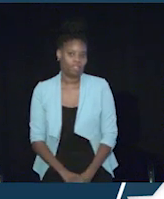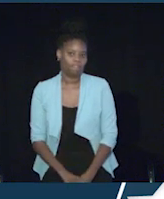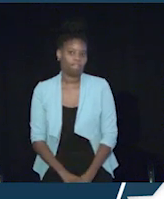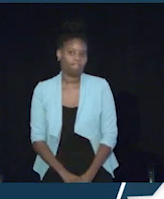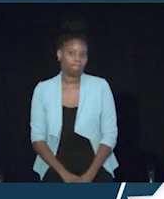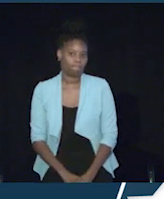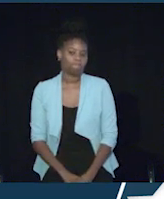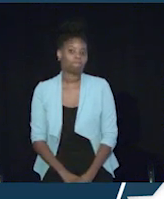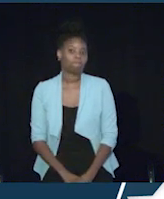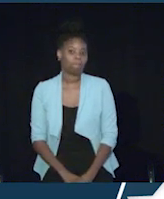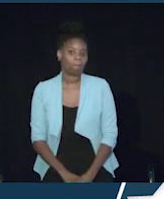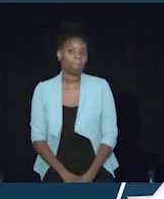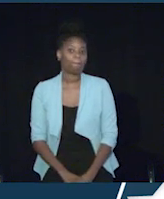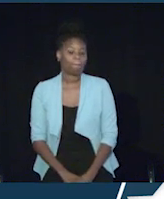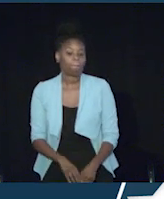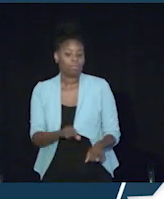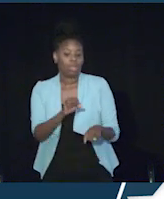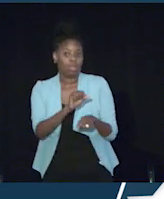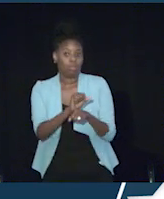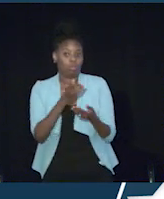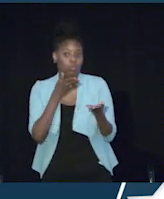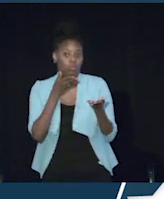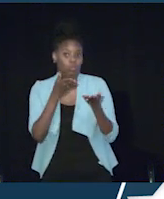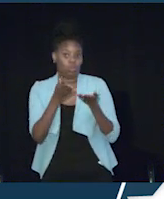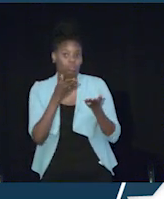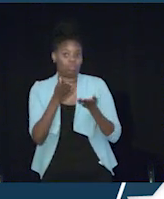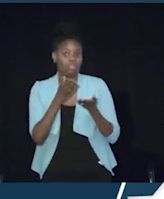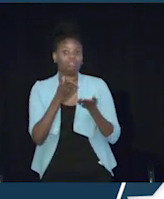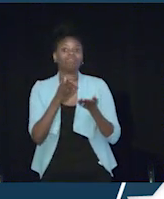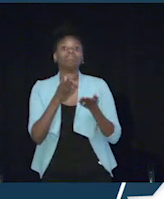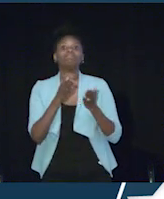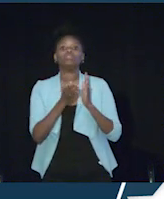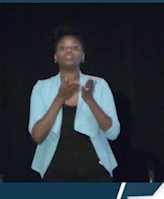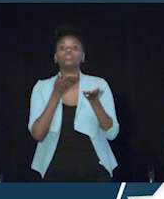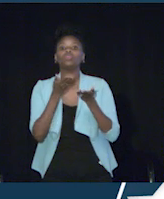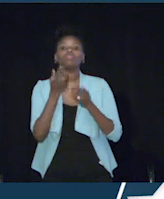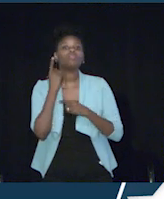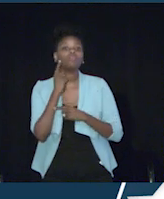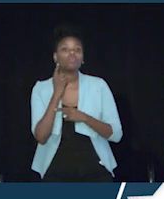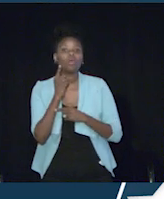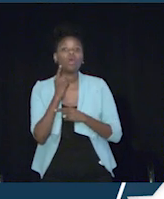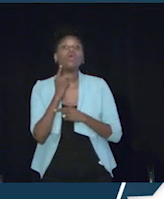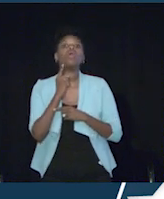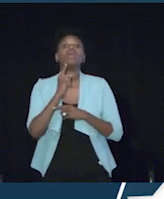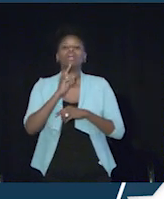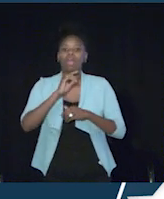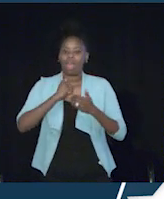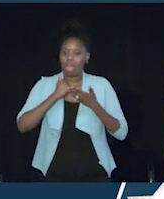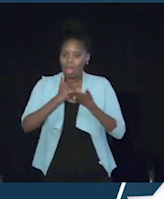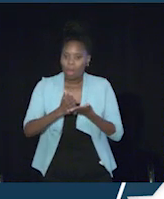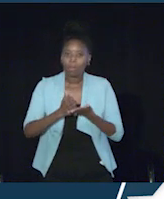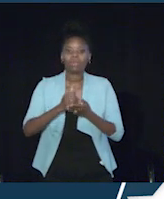So employment services are services that are designed to assist with securing and maintaining integrated